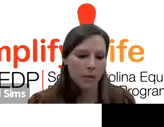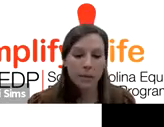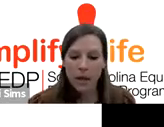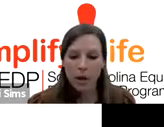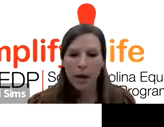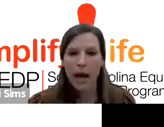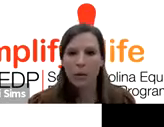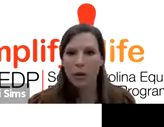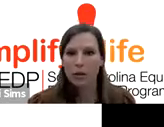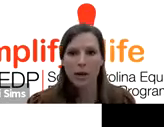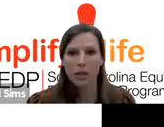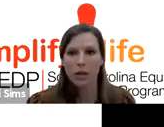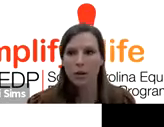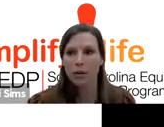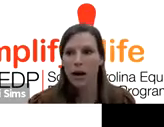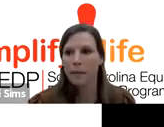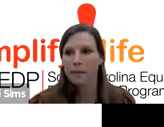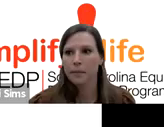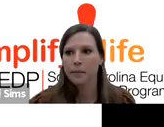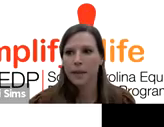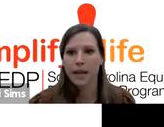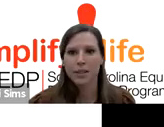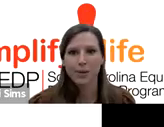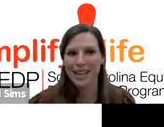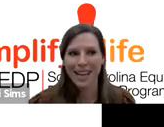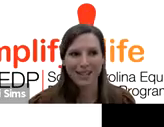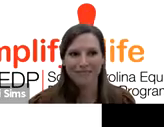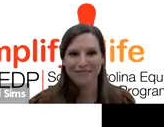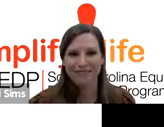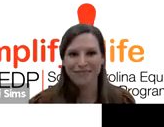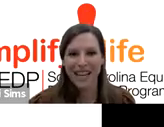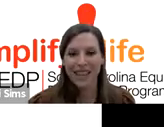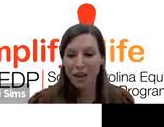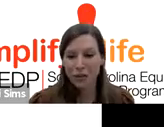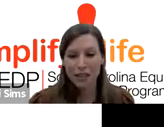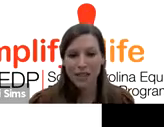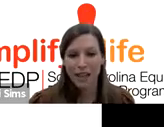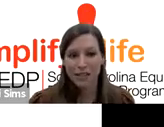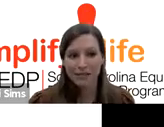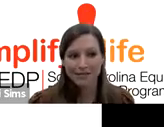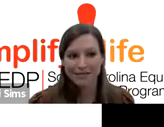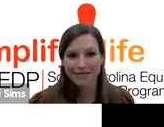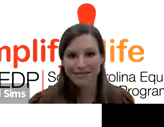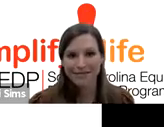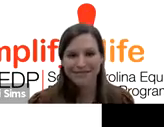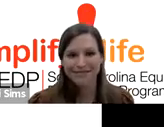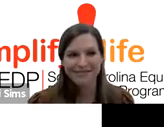Let me know, and I will get those out to you as soon as I can. And thank y'all for listening.